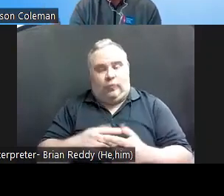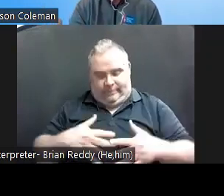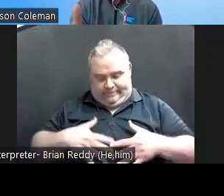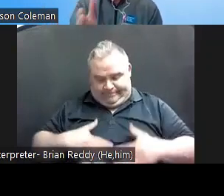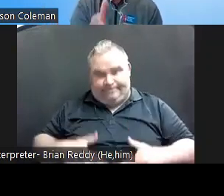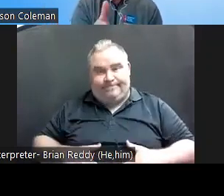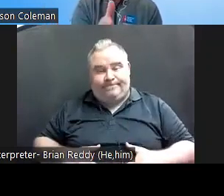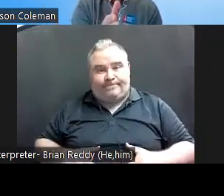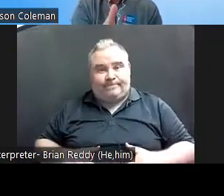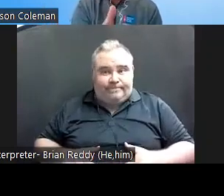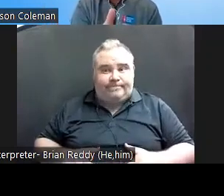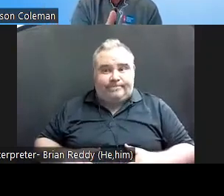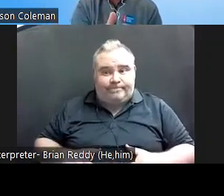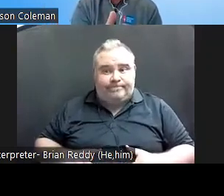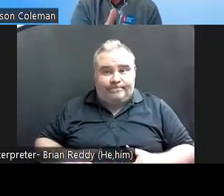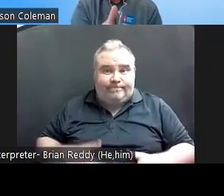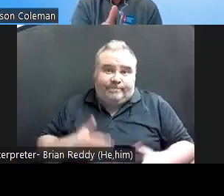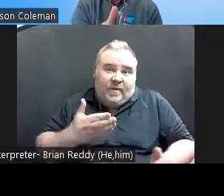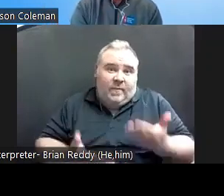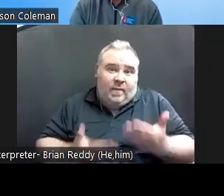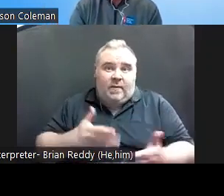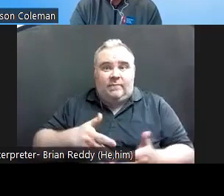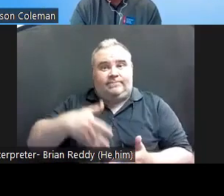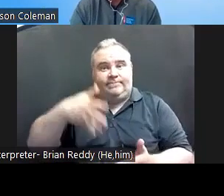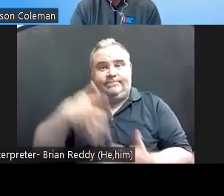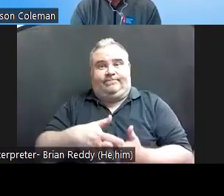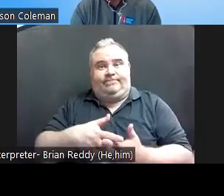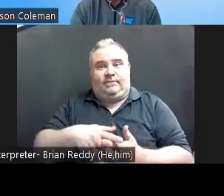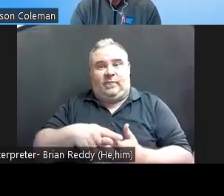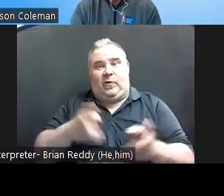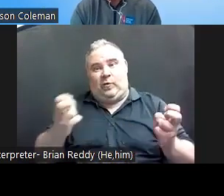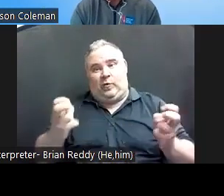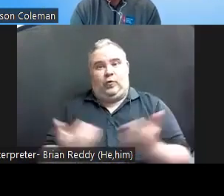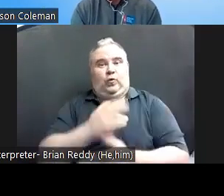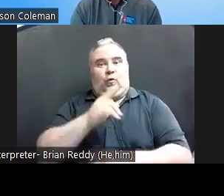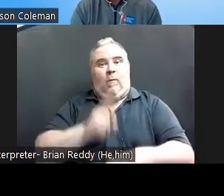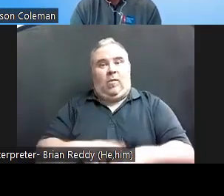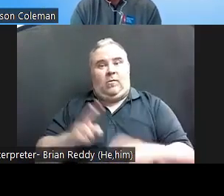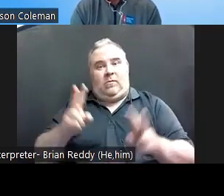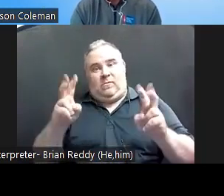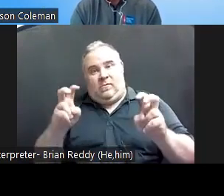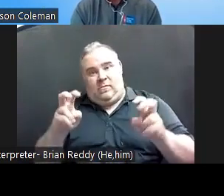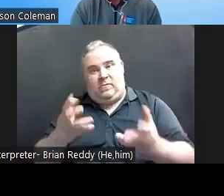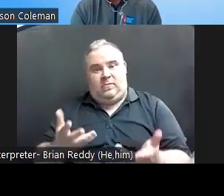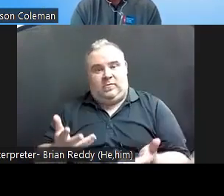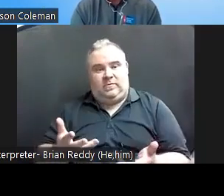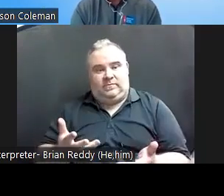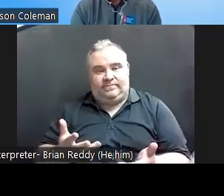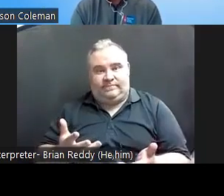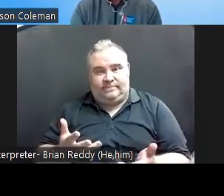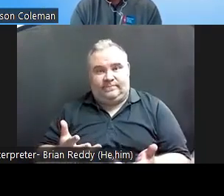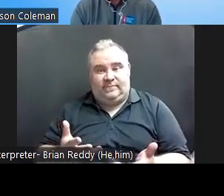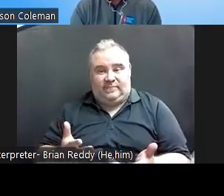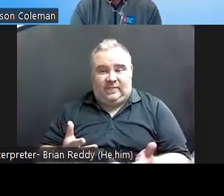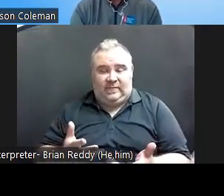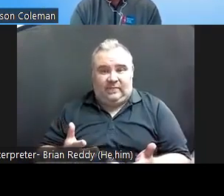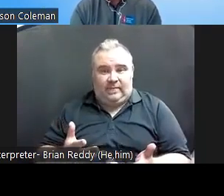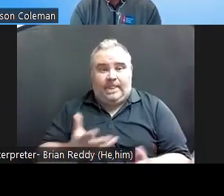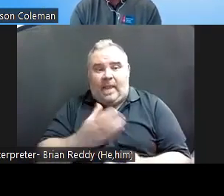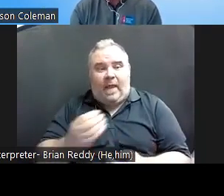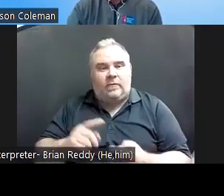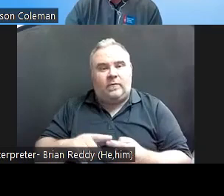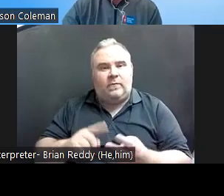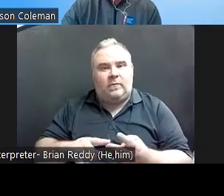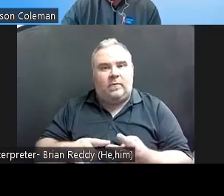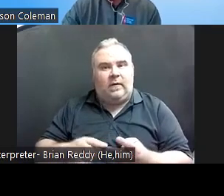function may be here to stay, and that's a new normal that we have to, you know, that can affect our psyche. And then are there